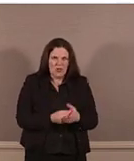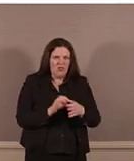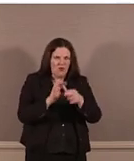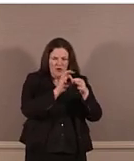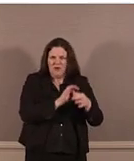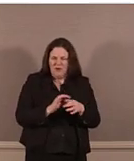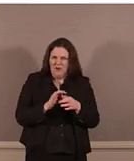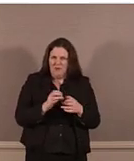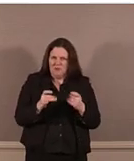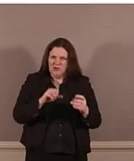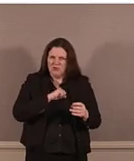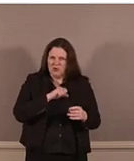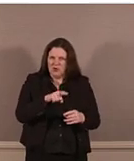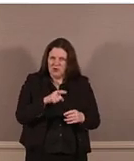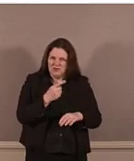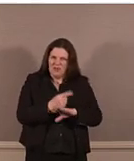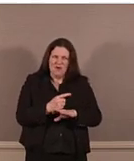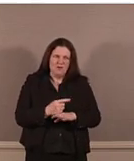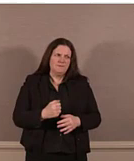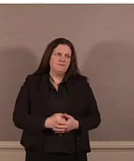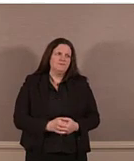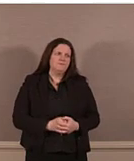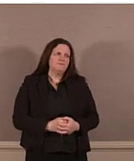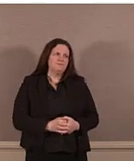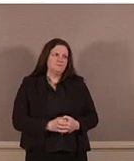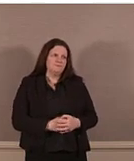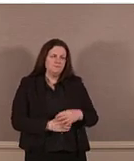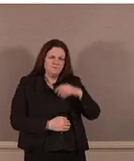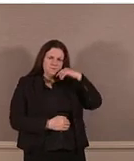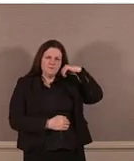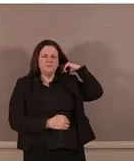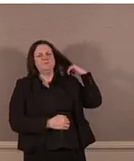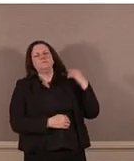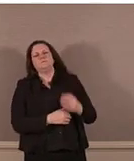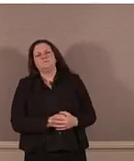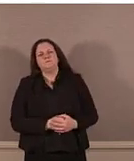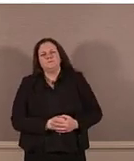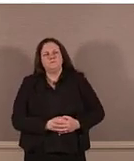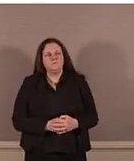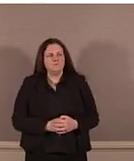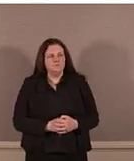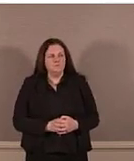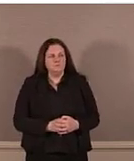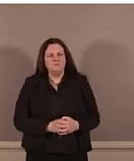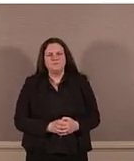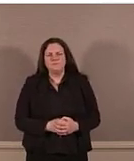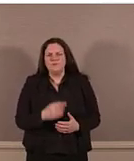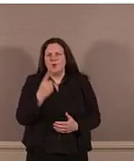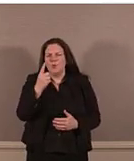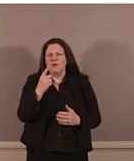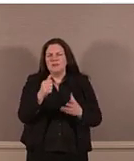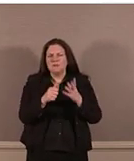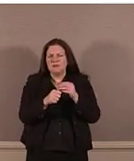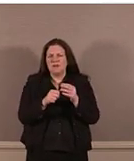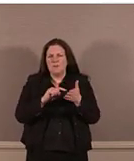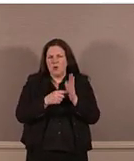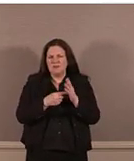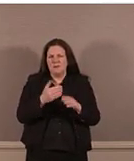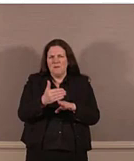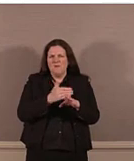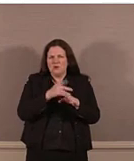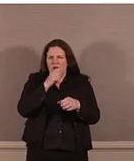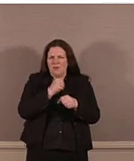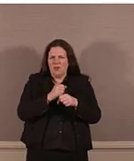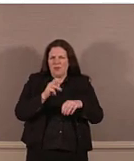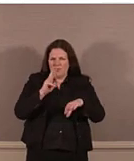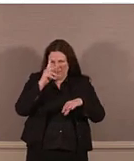that that is in place. So moving on then, just one particular point before I move on to the wellbeing framework